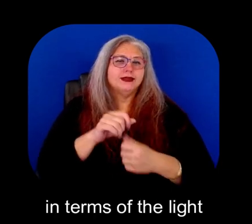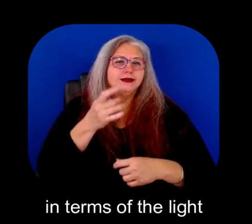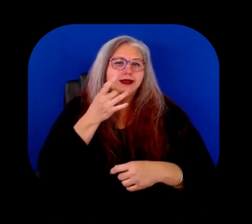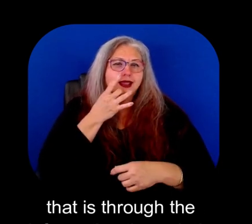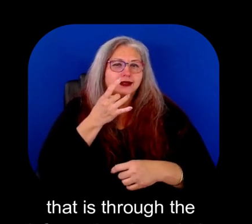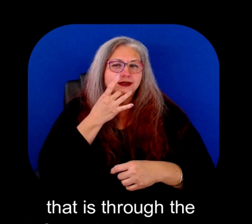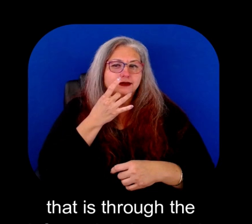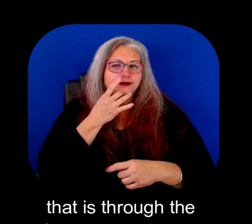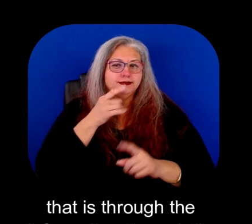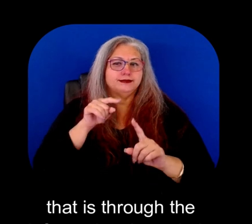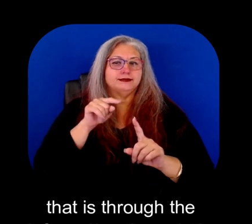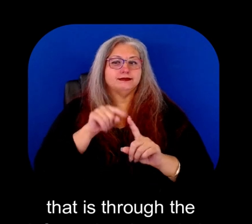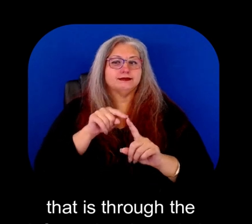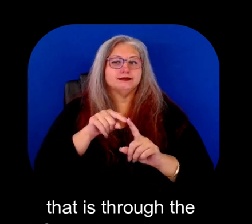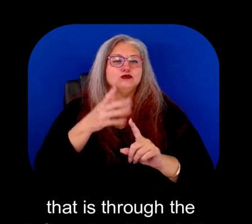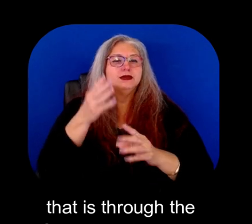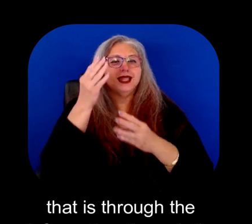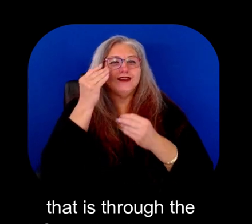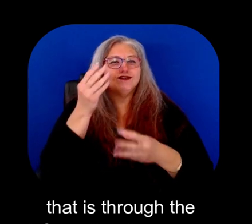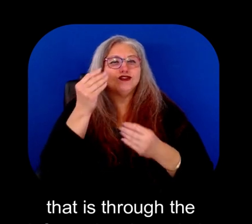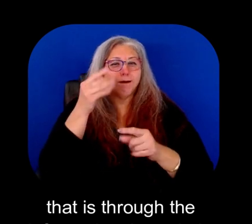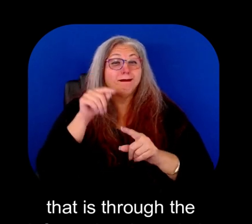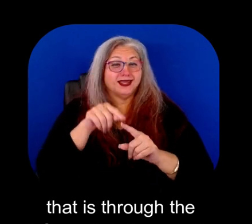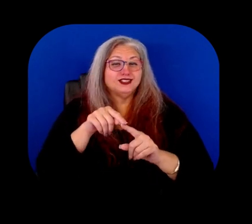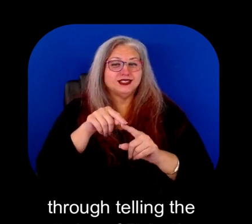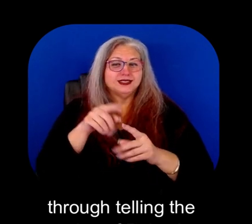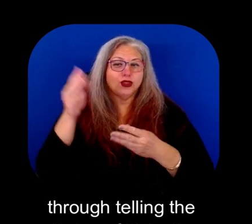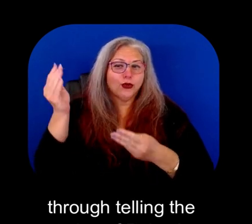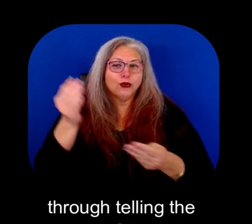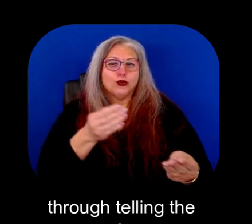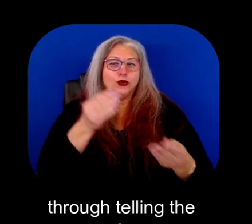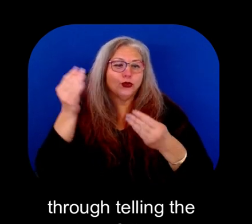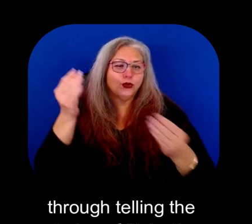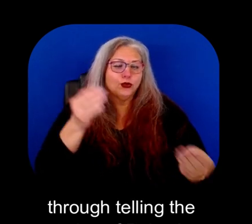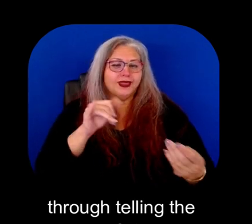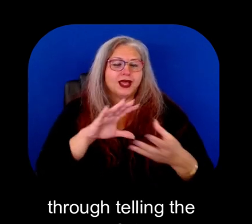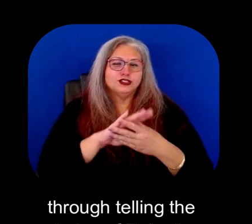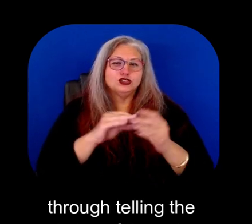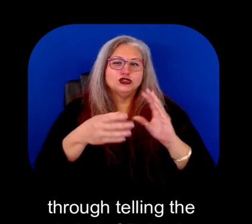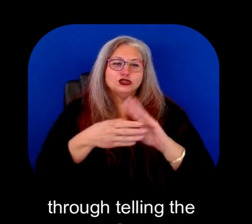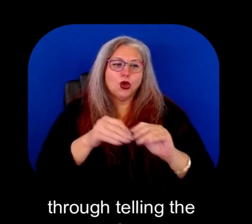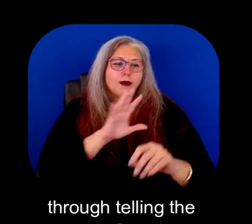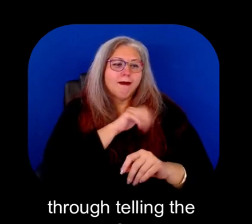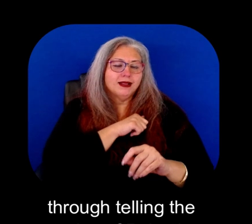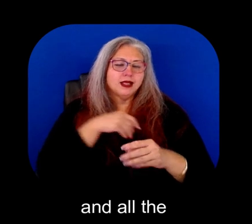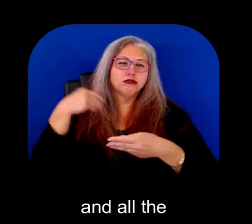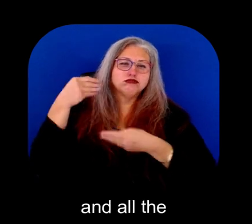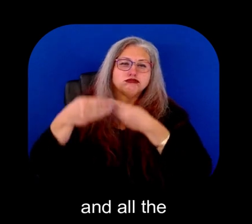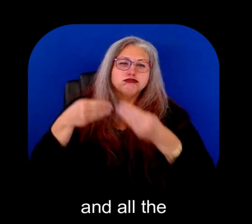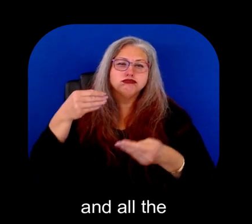light that is through the information, through telling the stories of